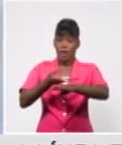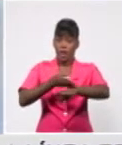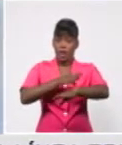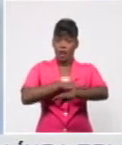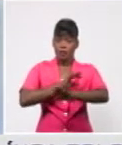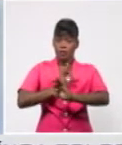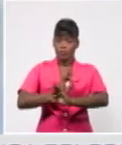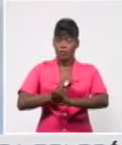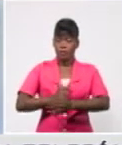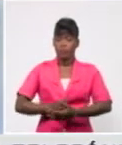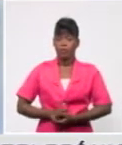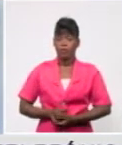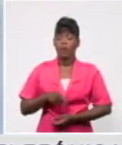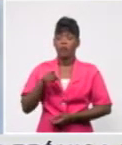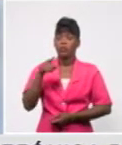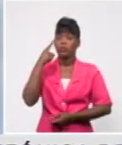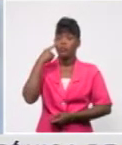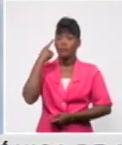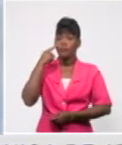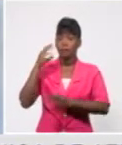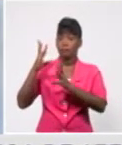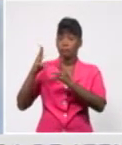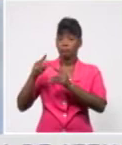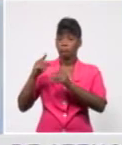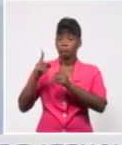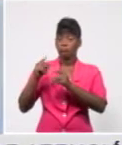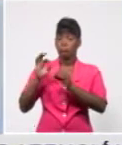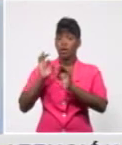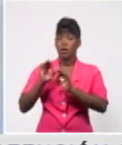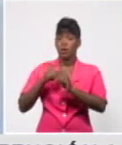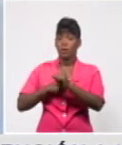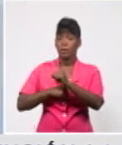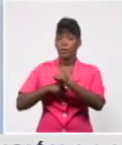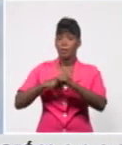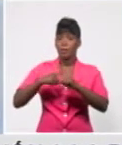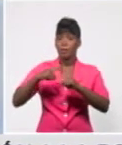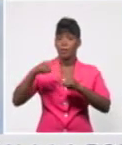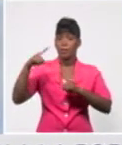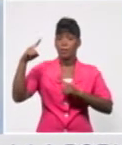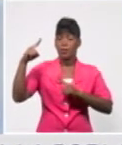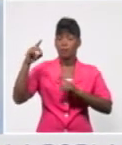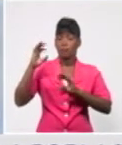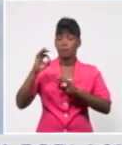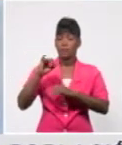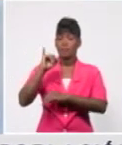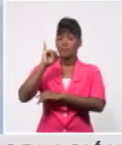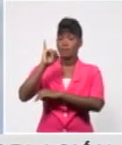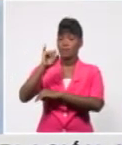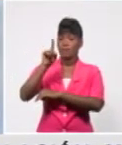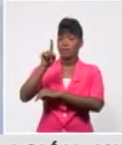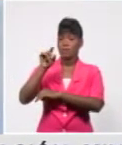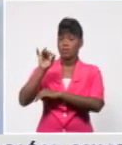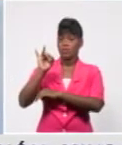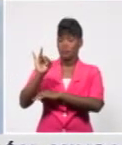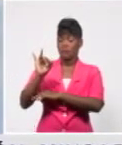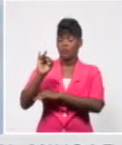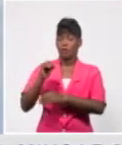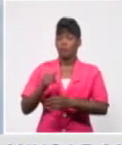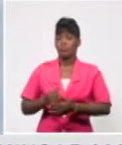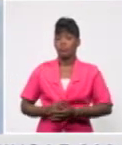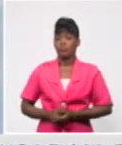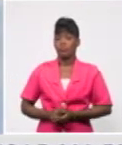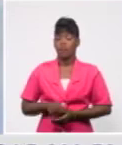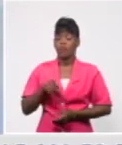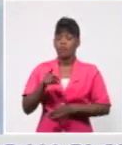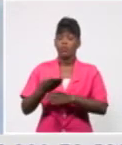which 617, or 96.7%, present a clinically stable evolution. At the